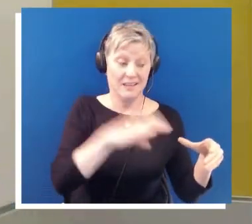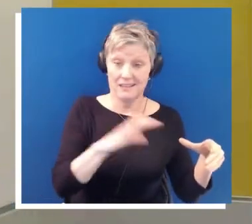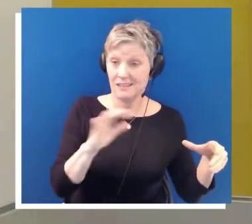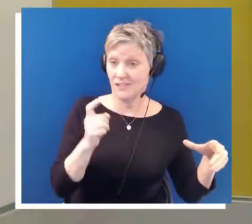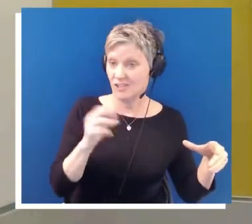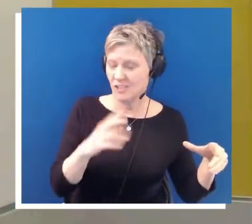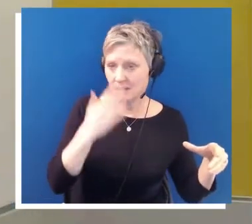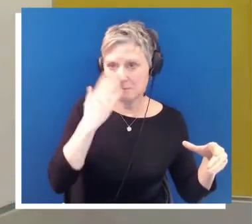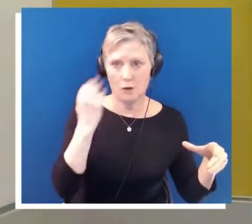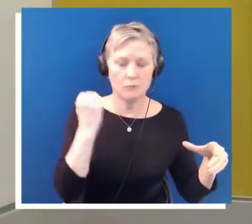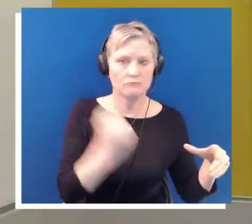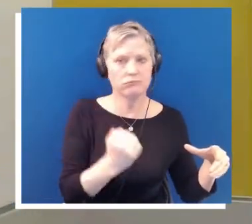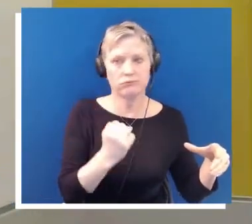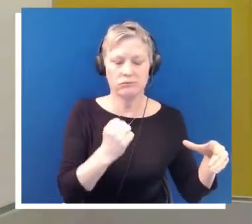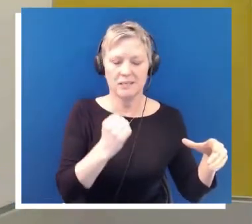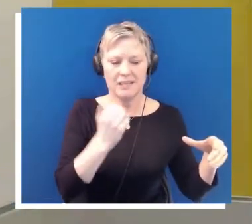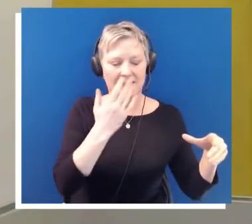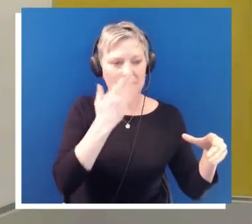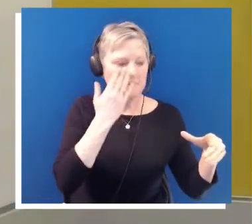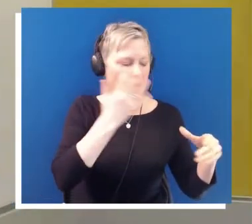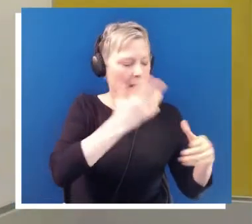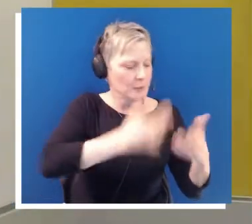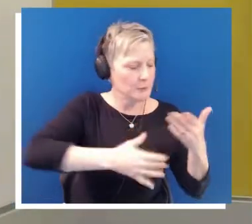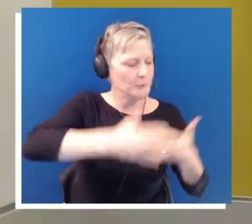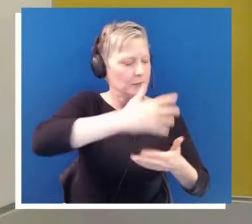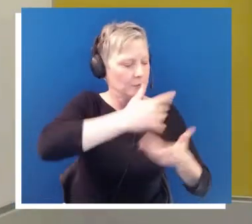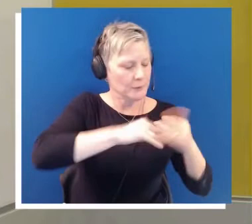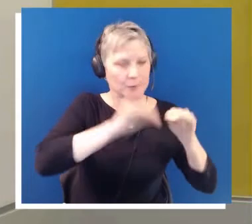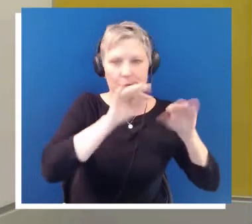It's very fragrant.